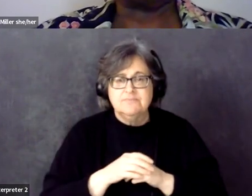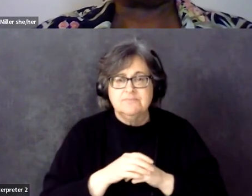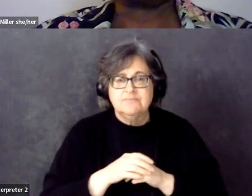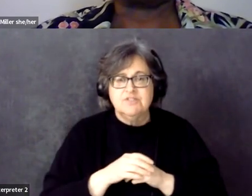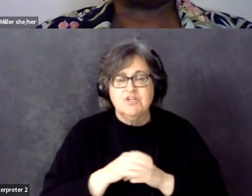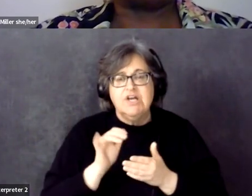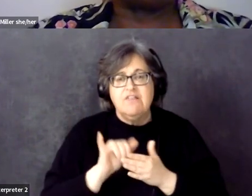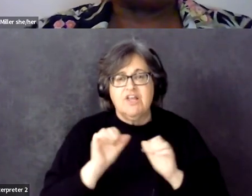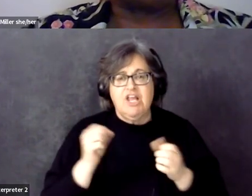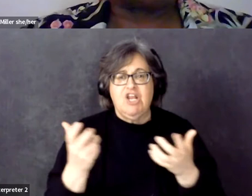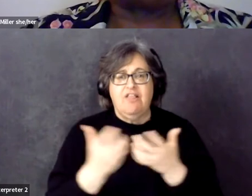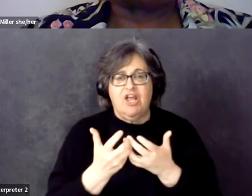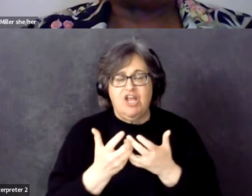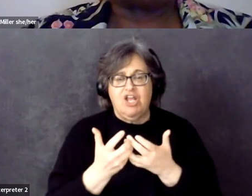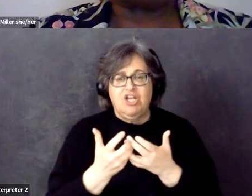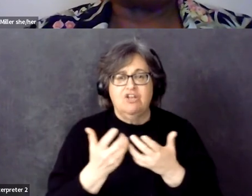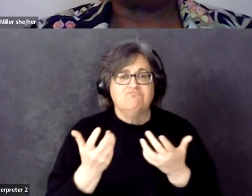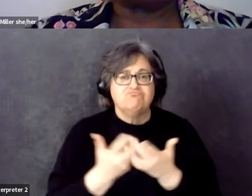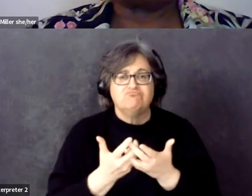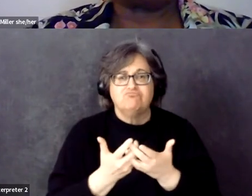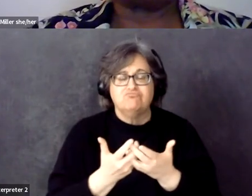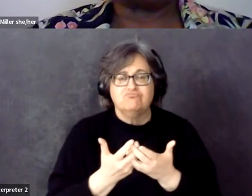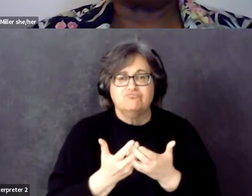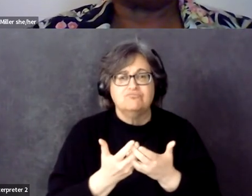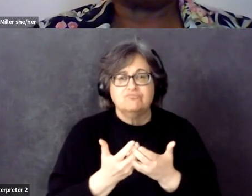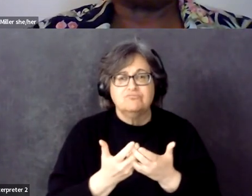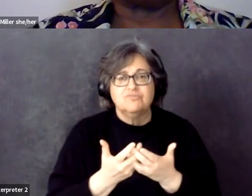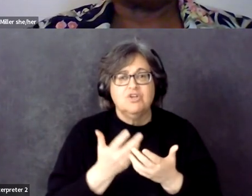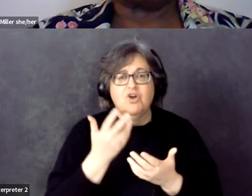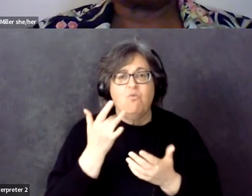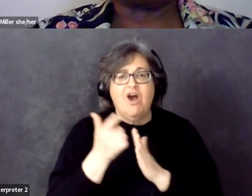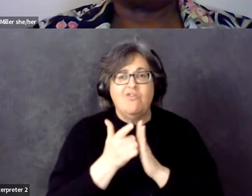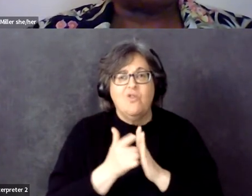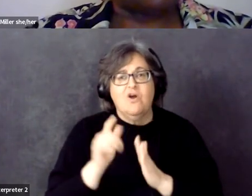that can align with why such an act as CESSA exists?